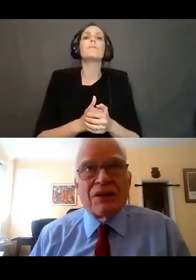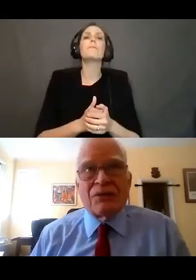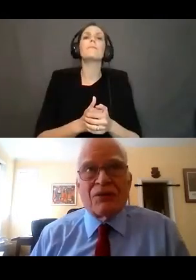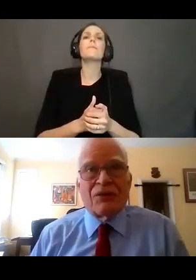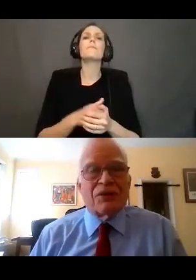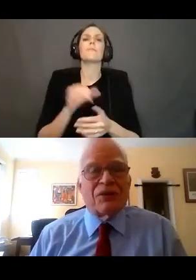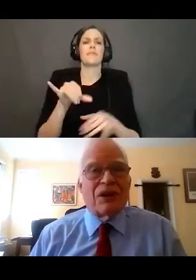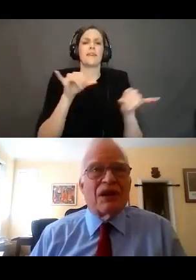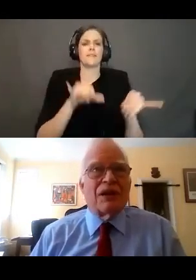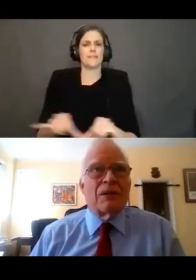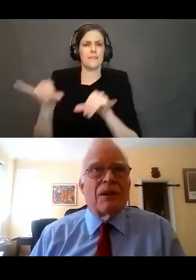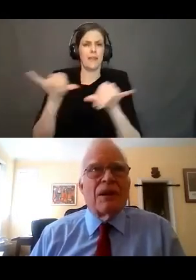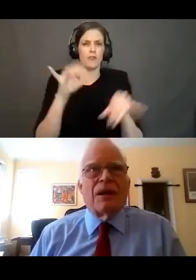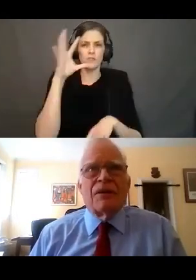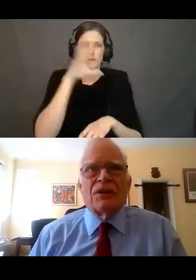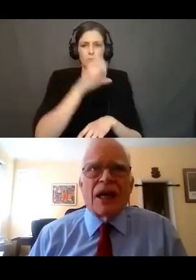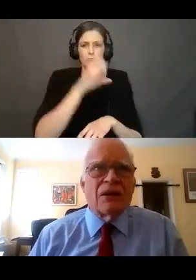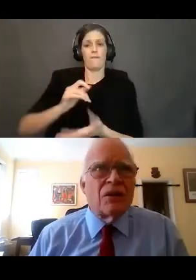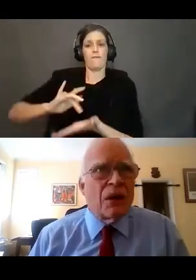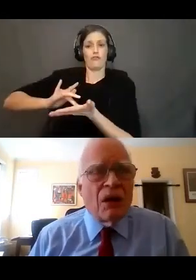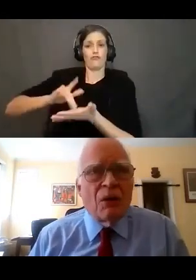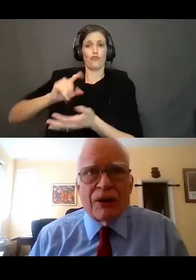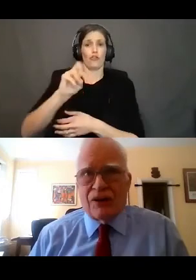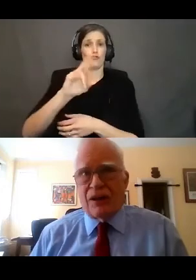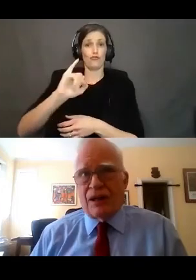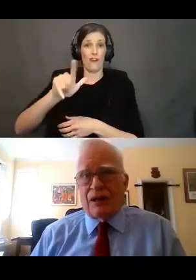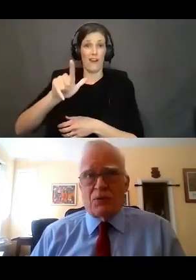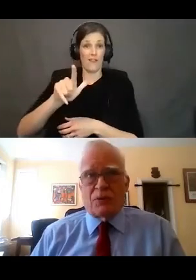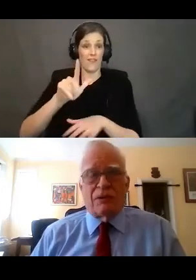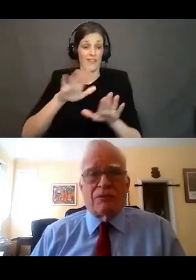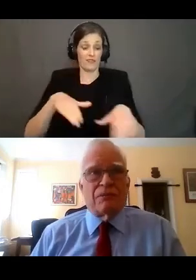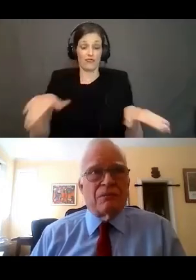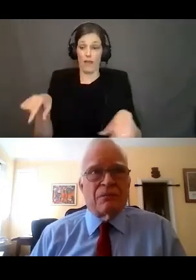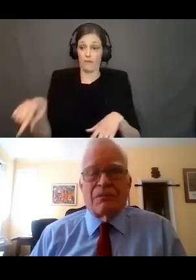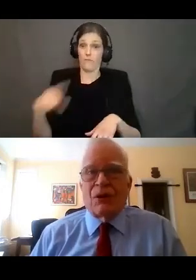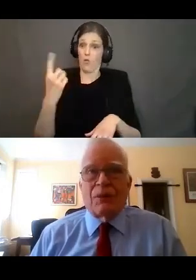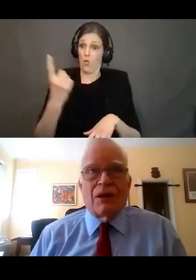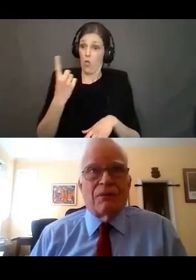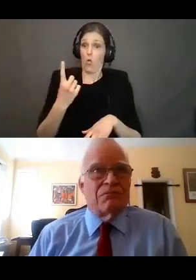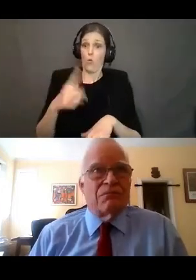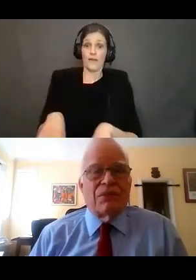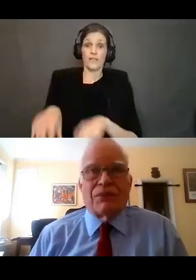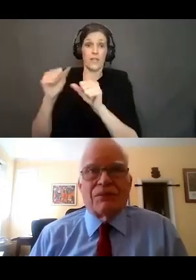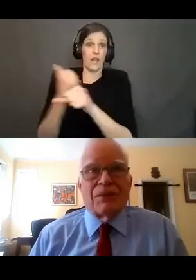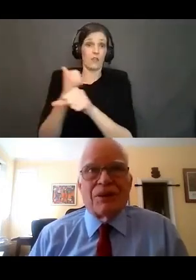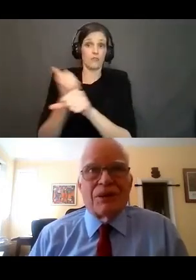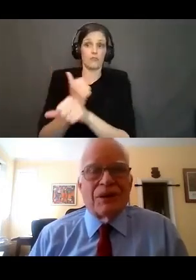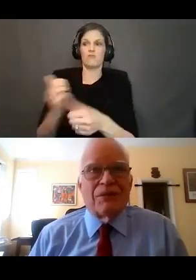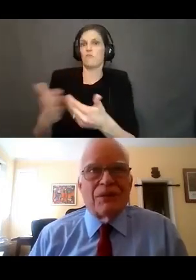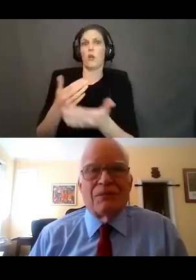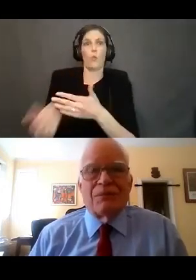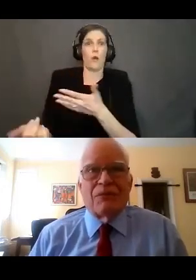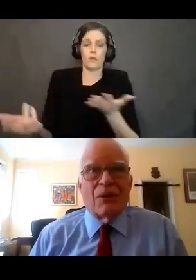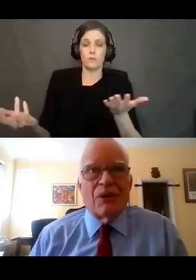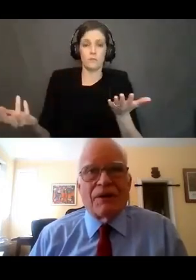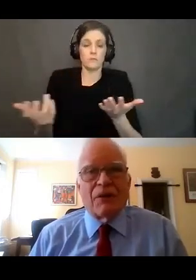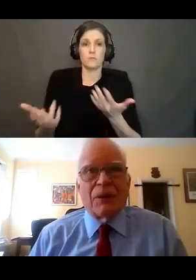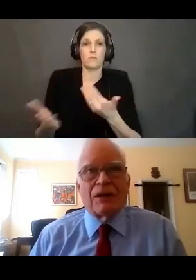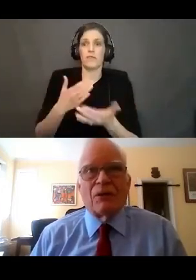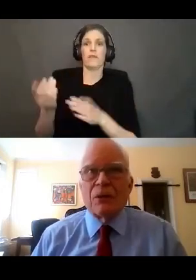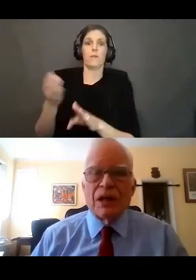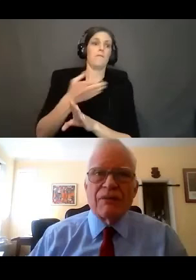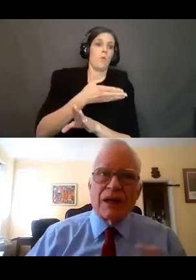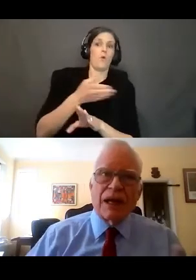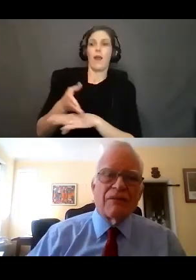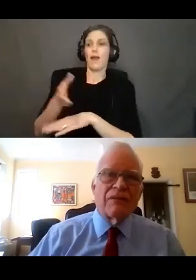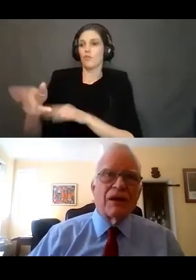standard assumptions of the drug trial, the child who would always take algebra, no matter even before or after the